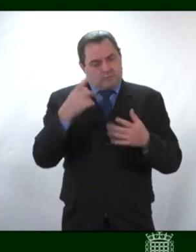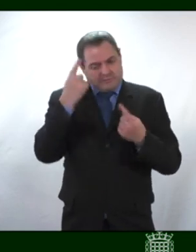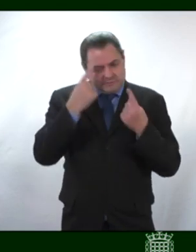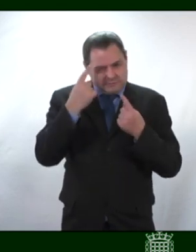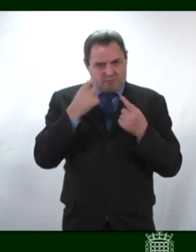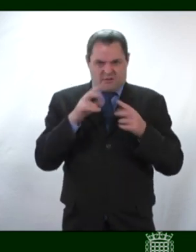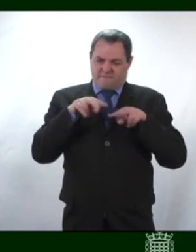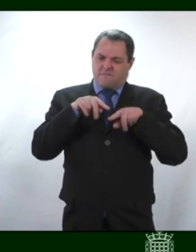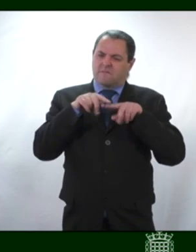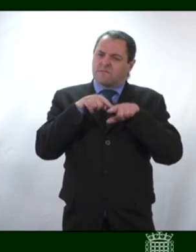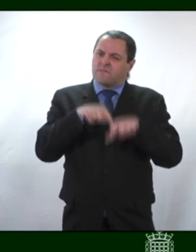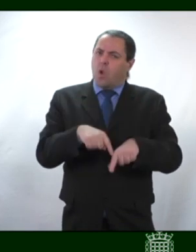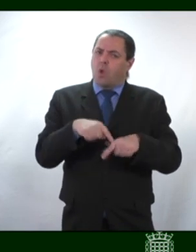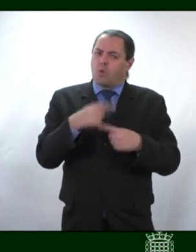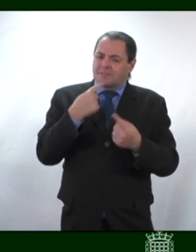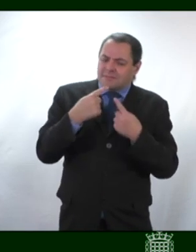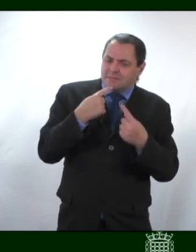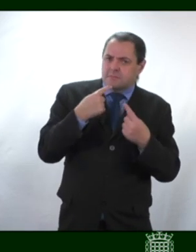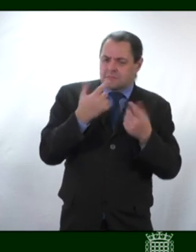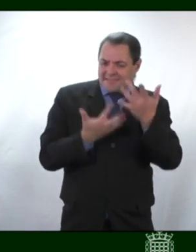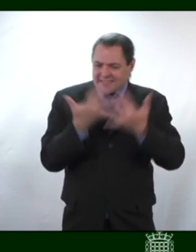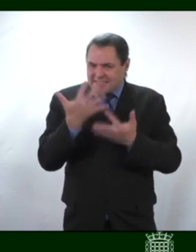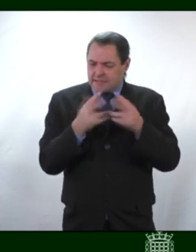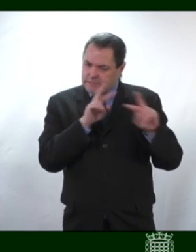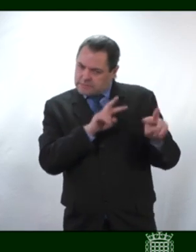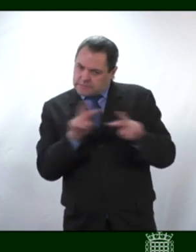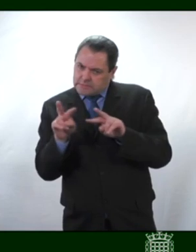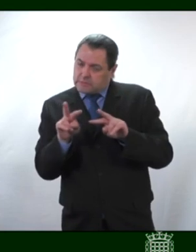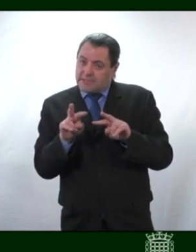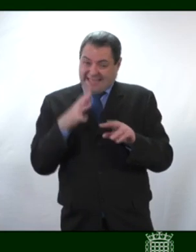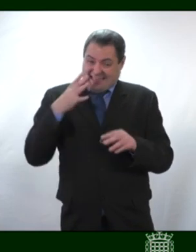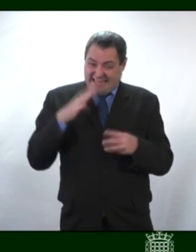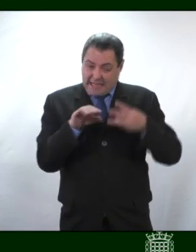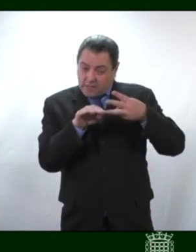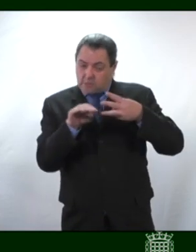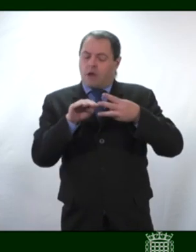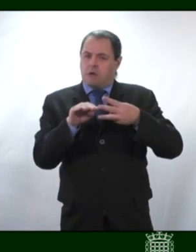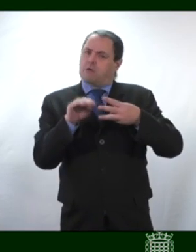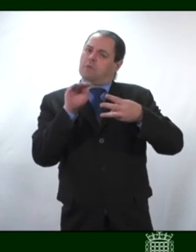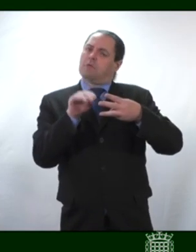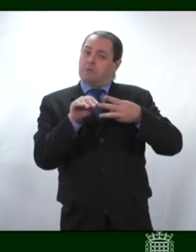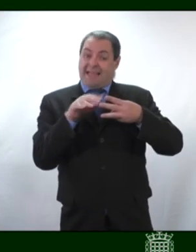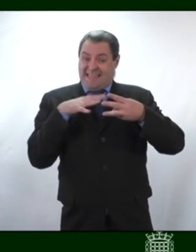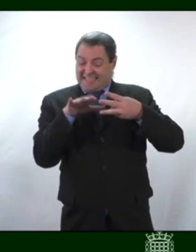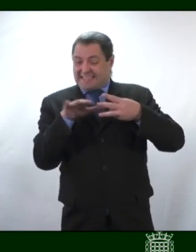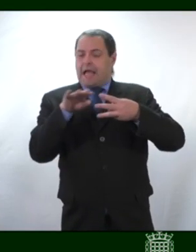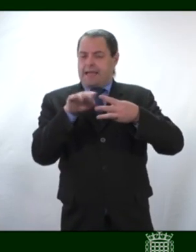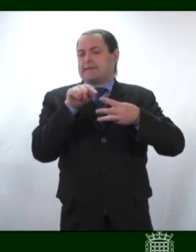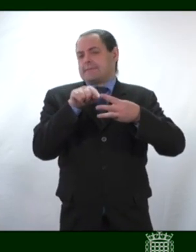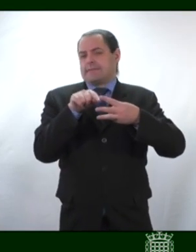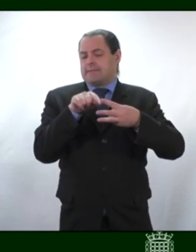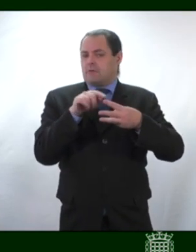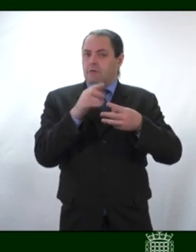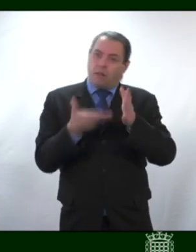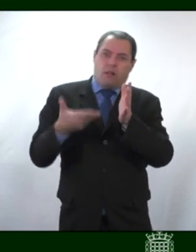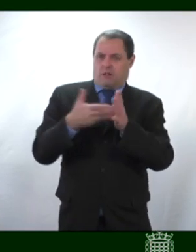follow the data and take the action that's needed, but only the action that's needed, and engage absolutely with my honourable friend, the Mayor